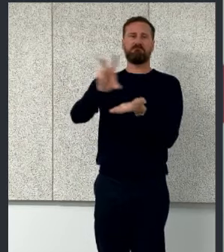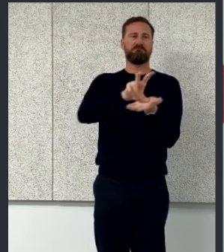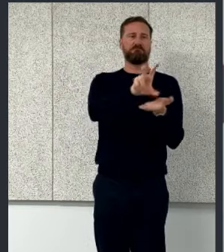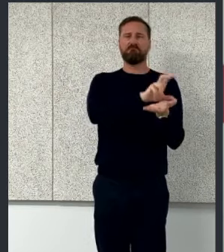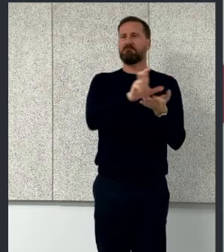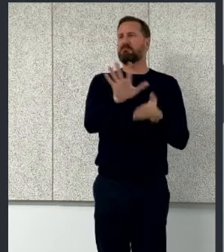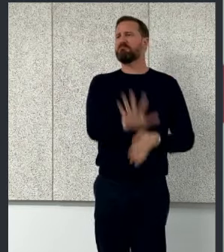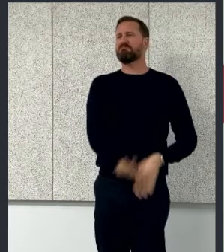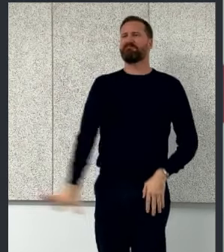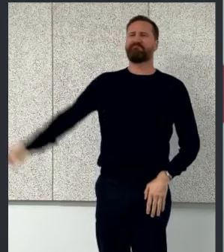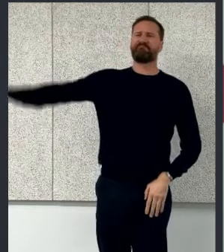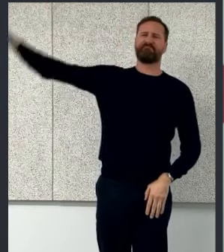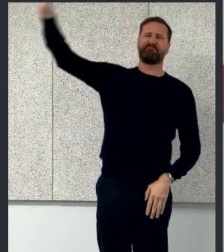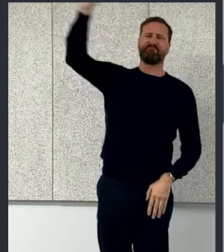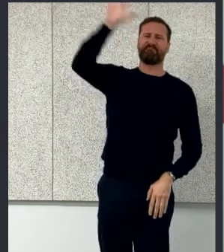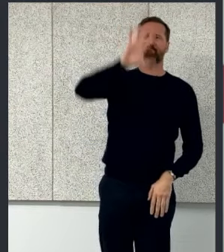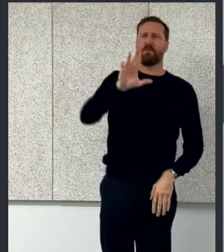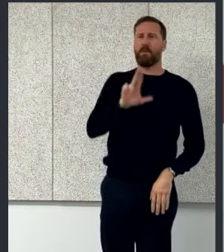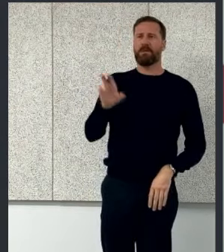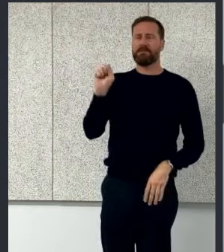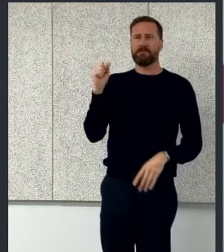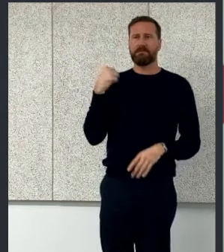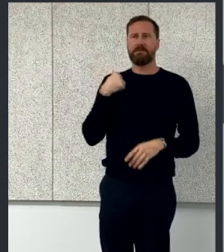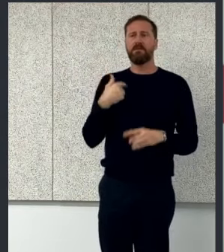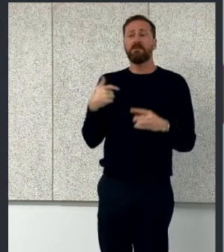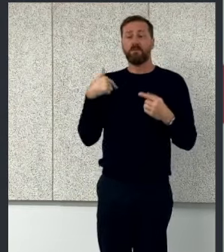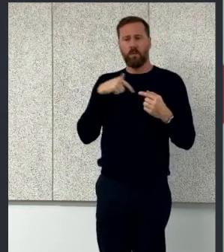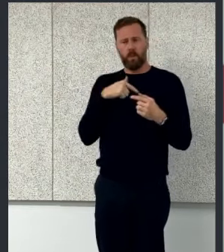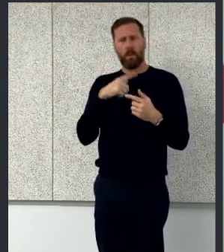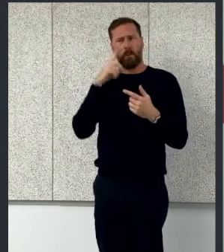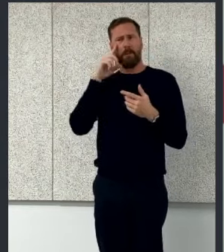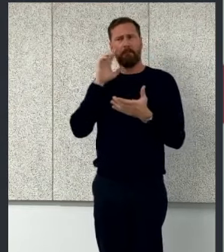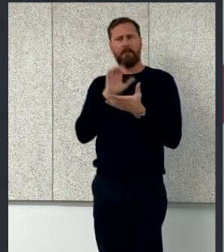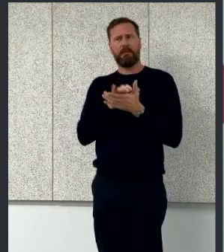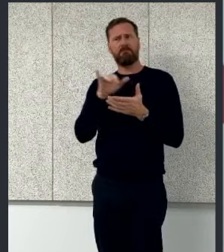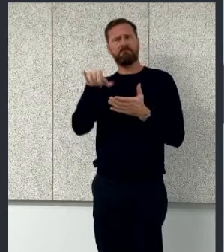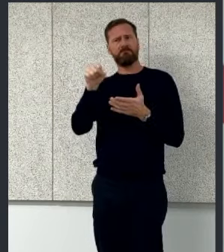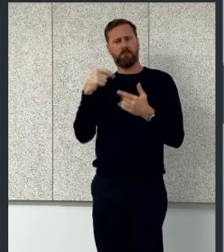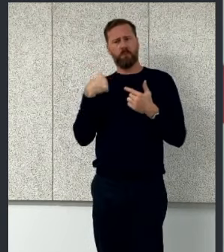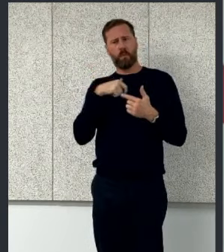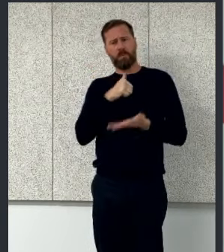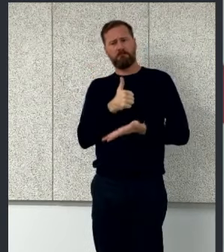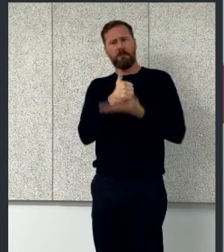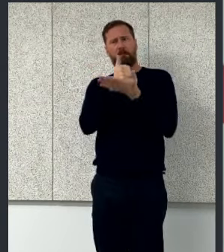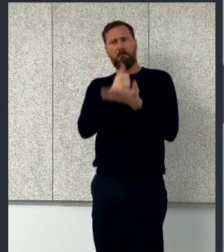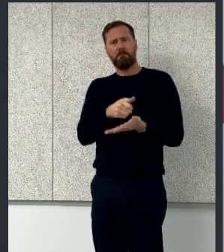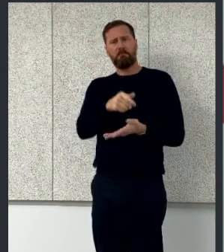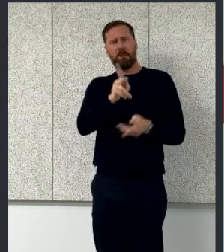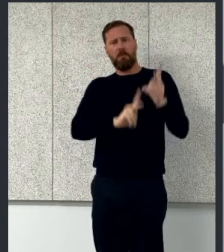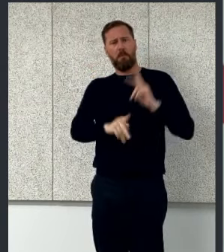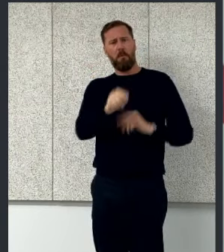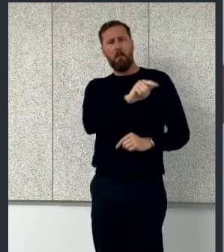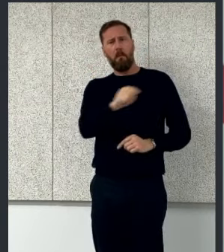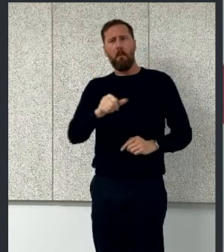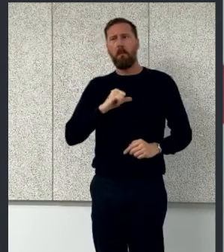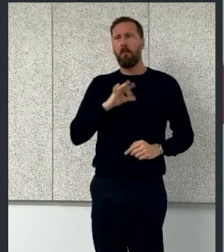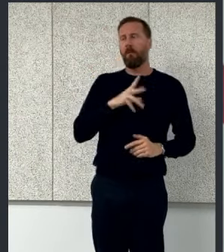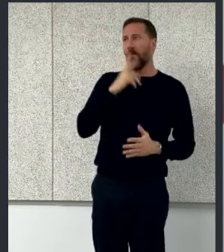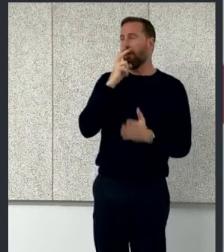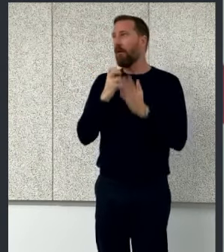I do what I do, to believe that we are helping other people find that creative outlet is a big deal to me,